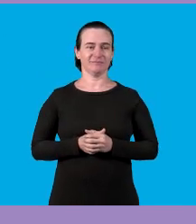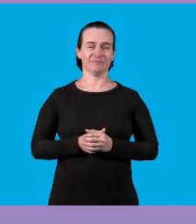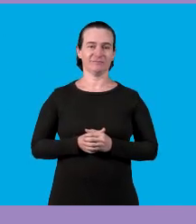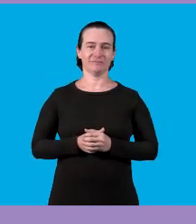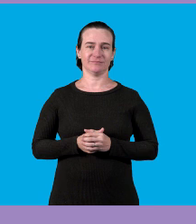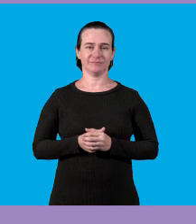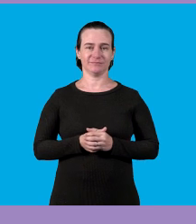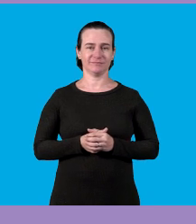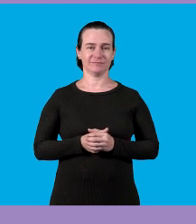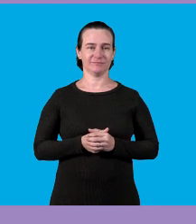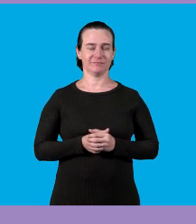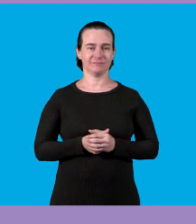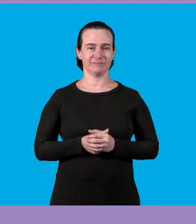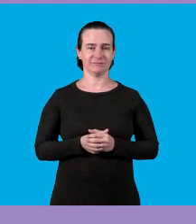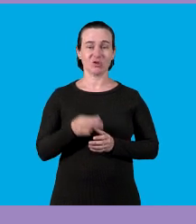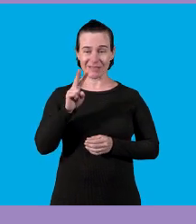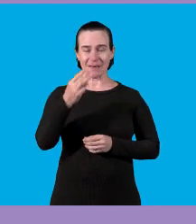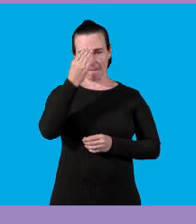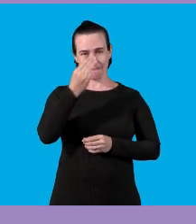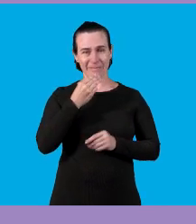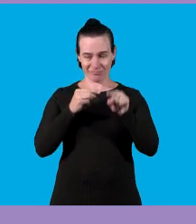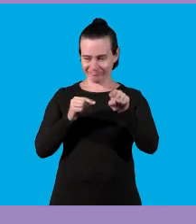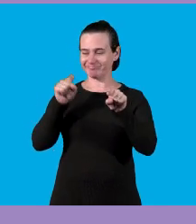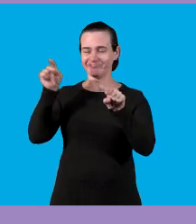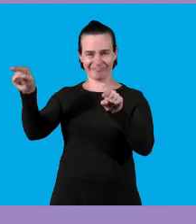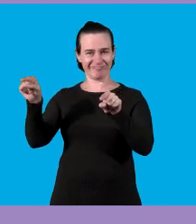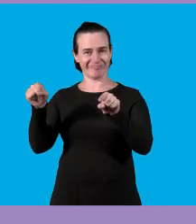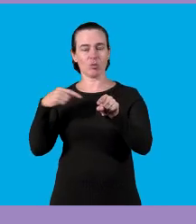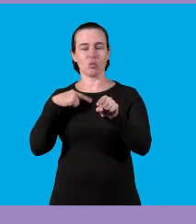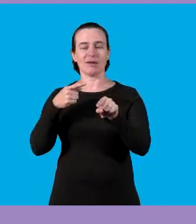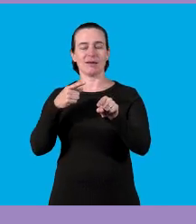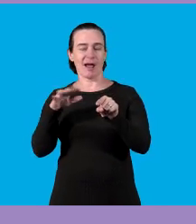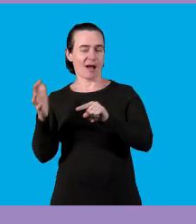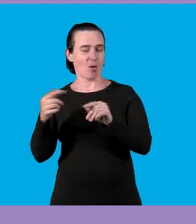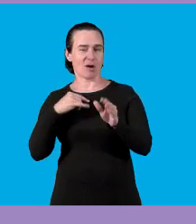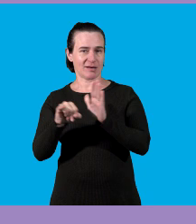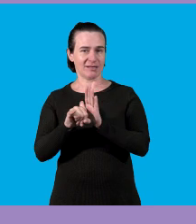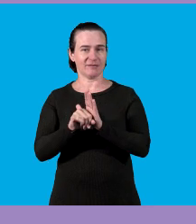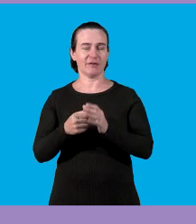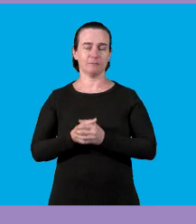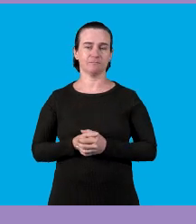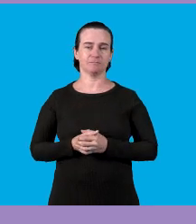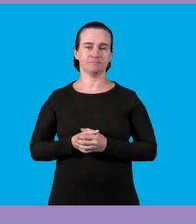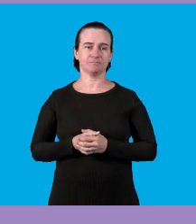2 angles and the included side. As you see in that diagram and in that diagram, that's what we're